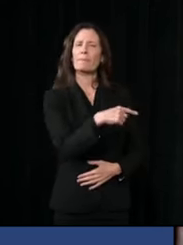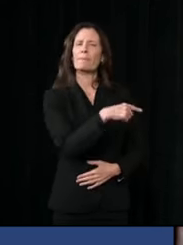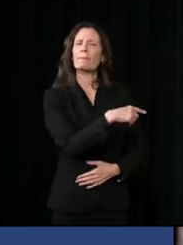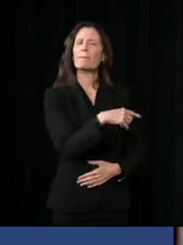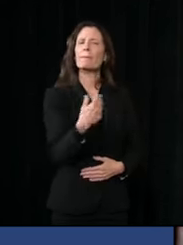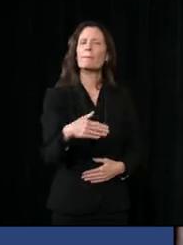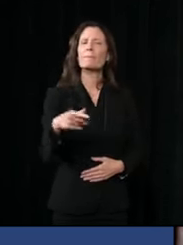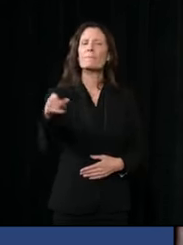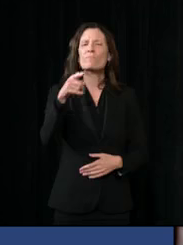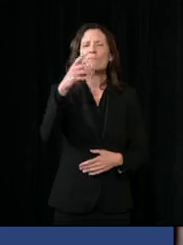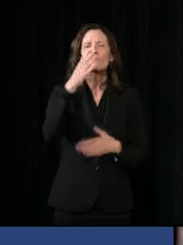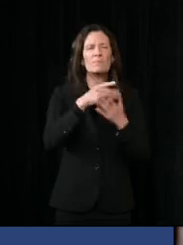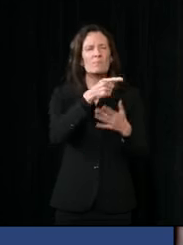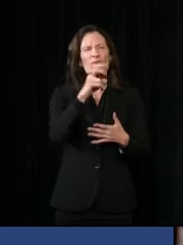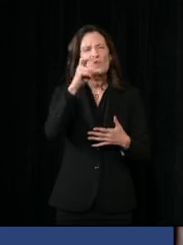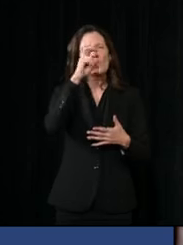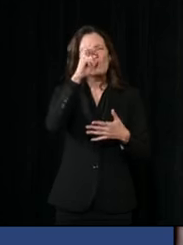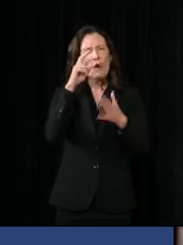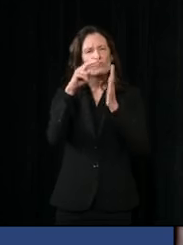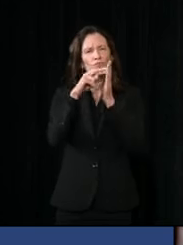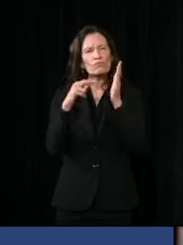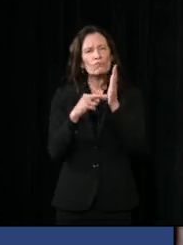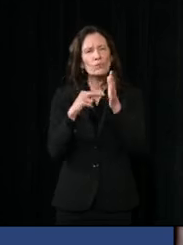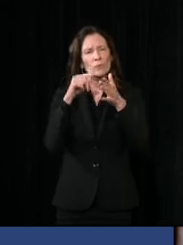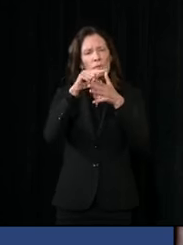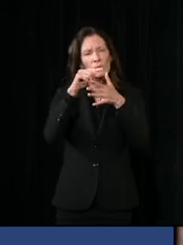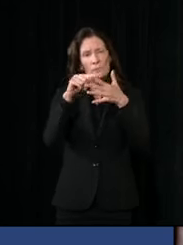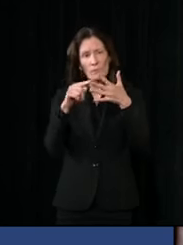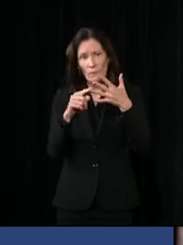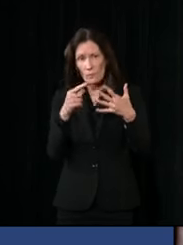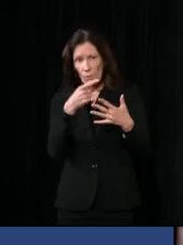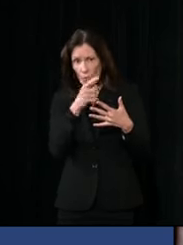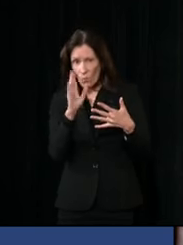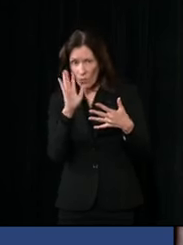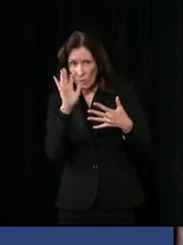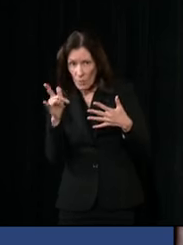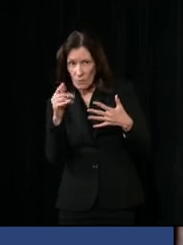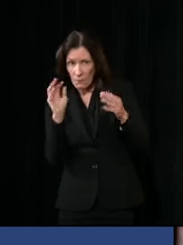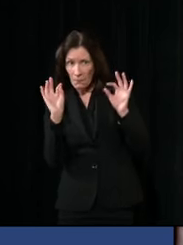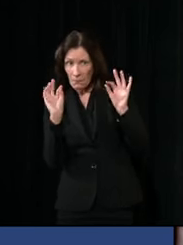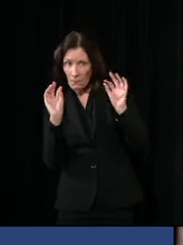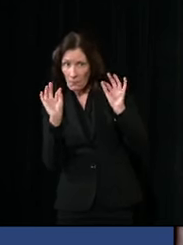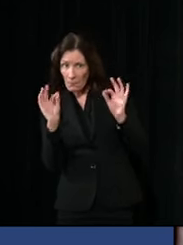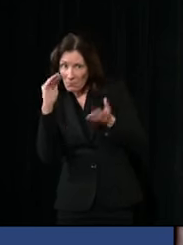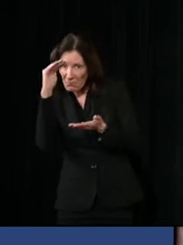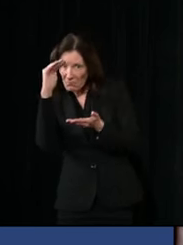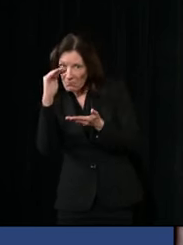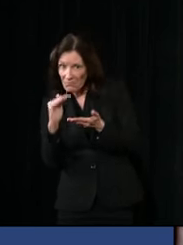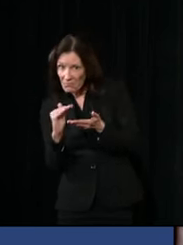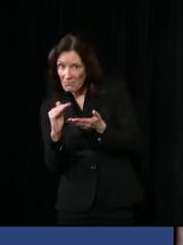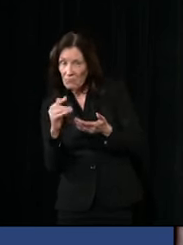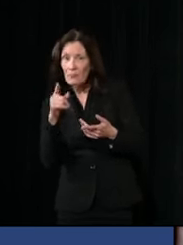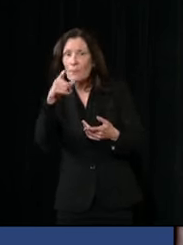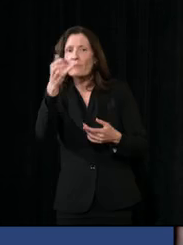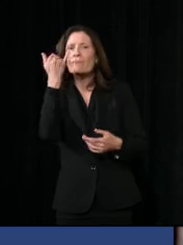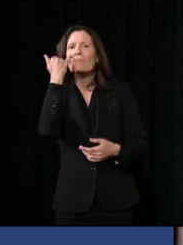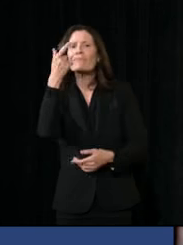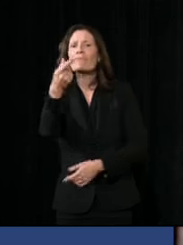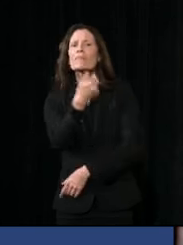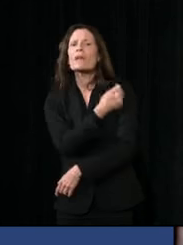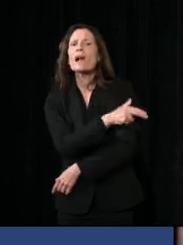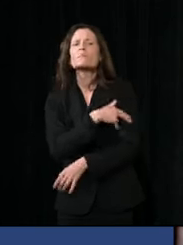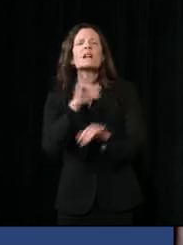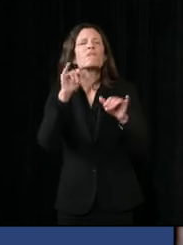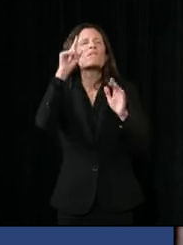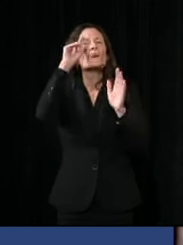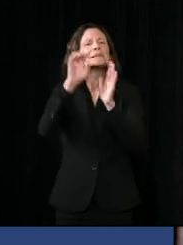such as ones that bar hospitals from performing elective surgeries, in parts of the state where the number of COVID-19 cases are low?